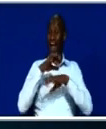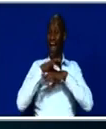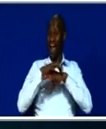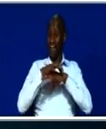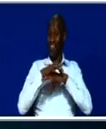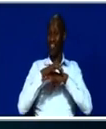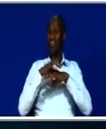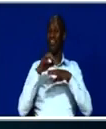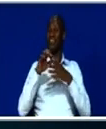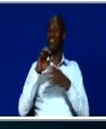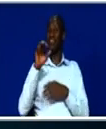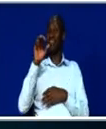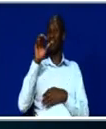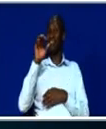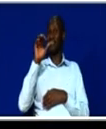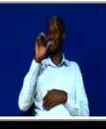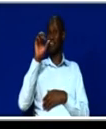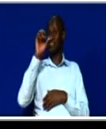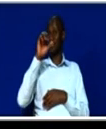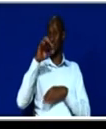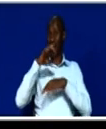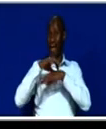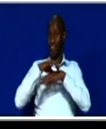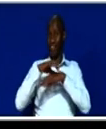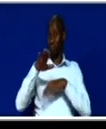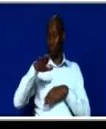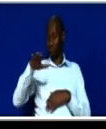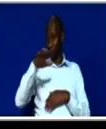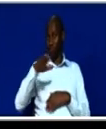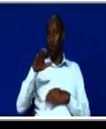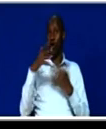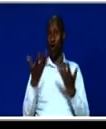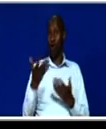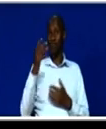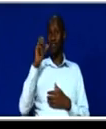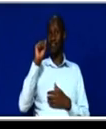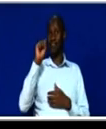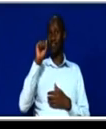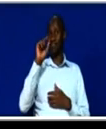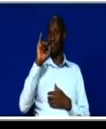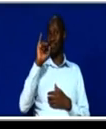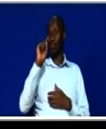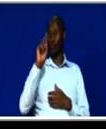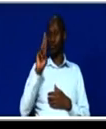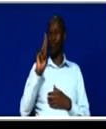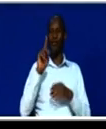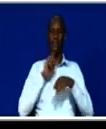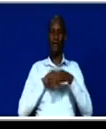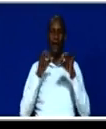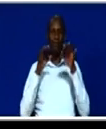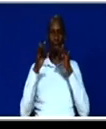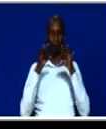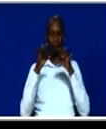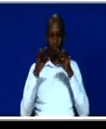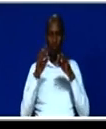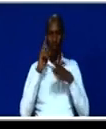in situ. I want to make it clear, in most cases, when learners are defining or when they are